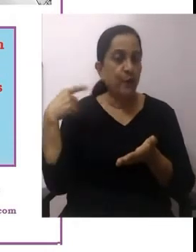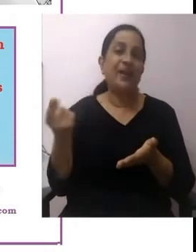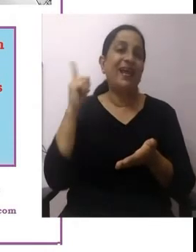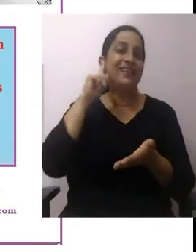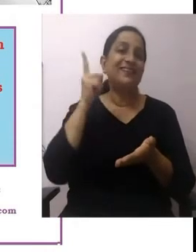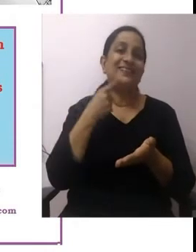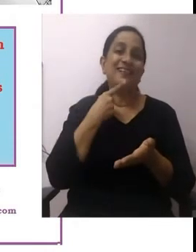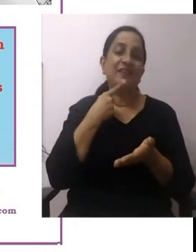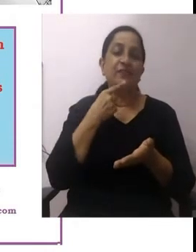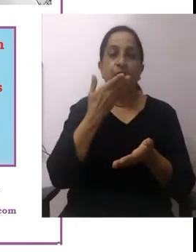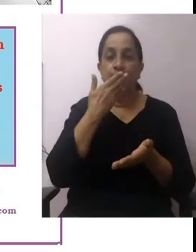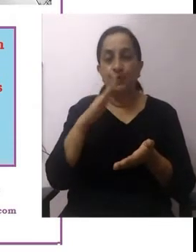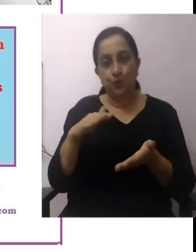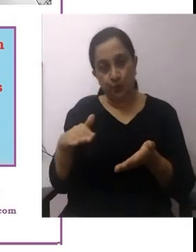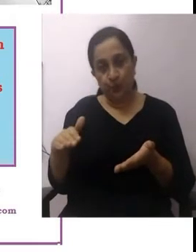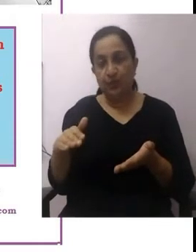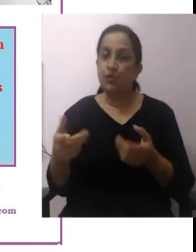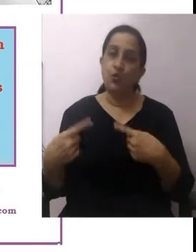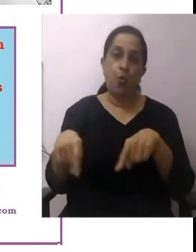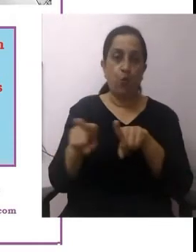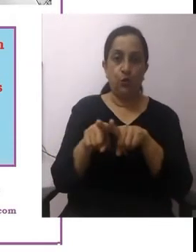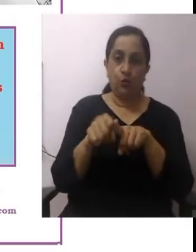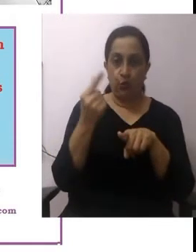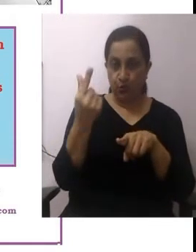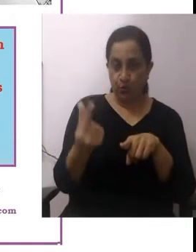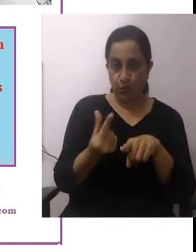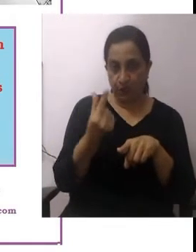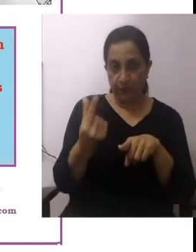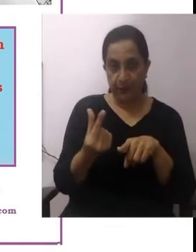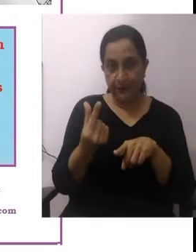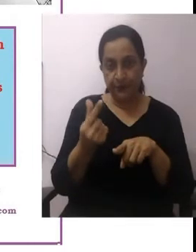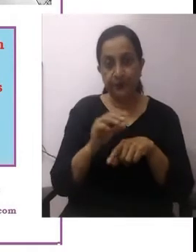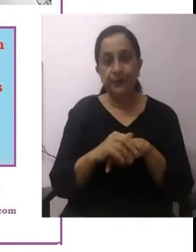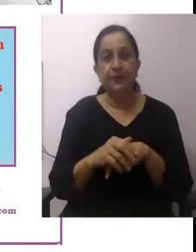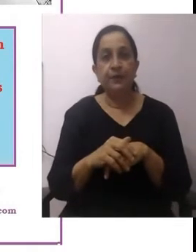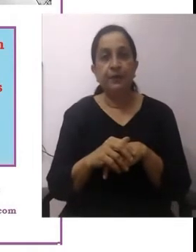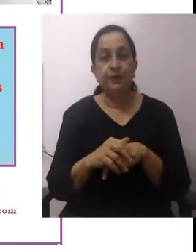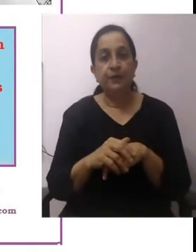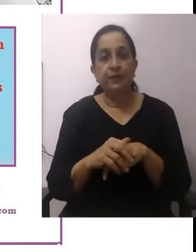as deaf students.